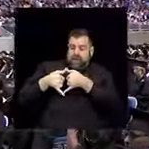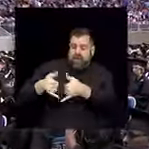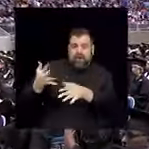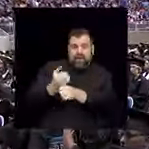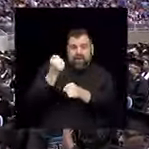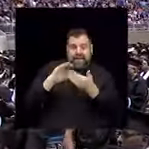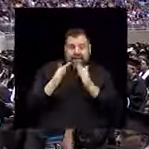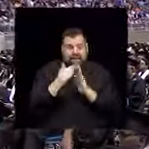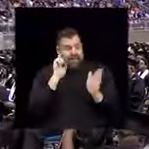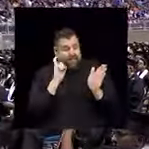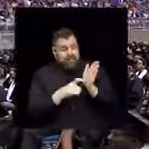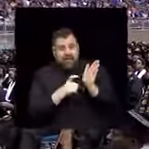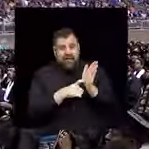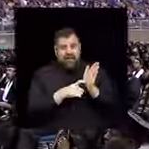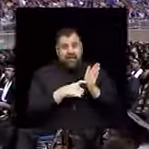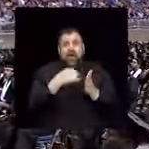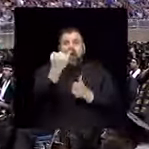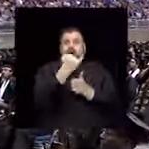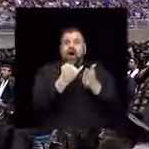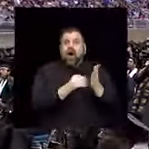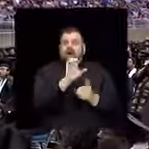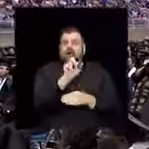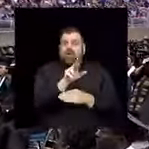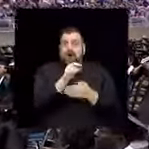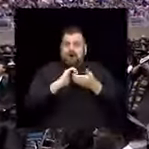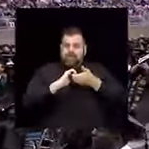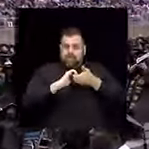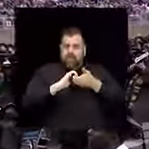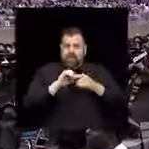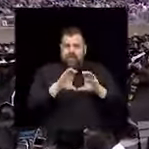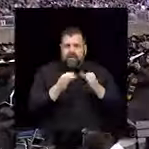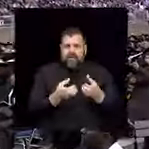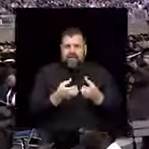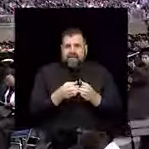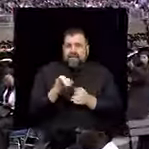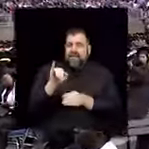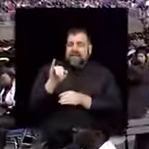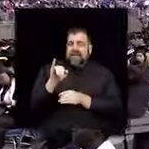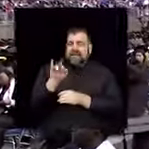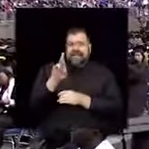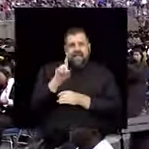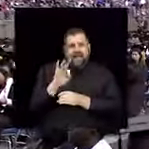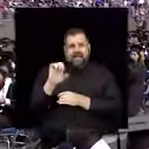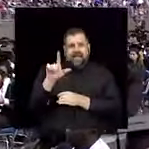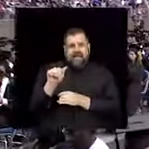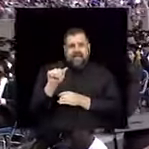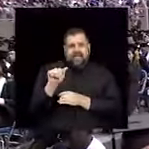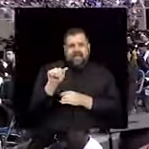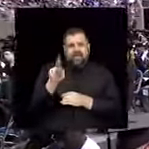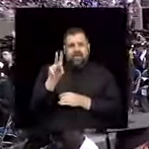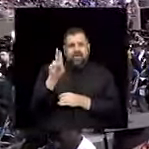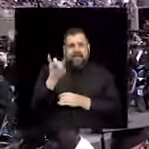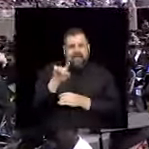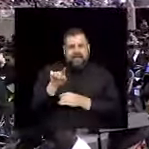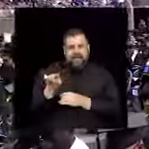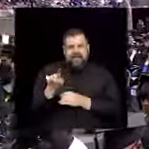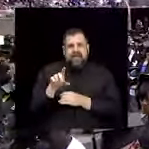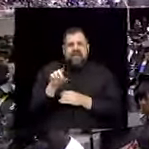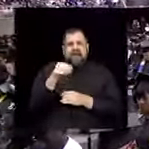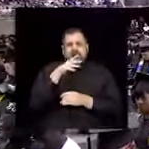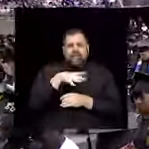citywide recognized Art Core Corporative class, Idalia Ruiz, Enrique Chagan Herrera,